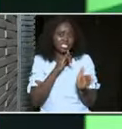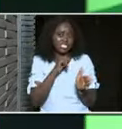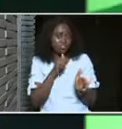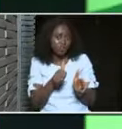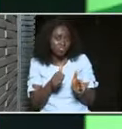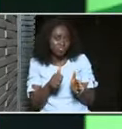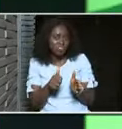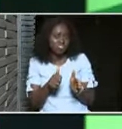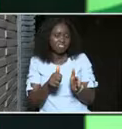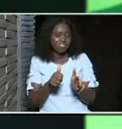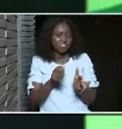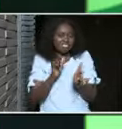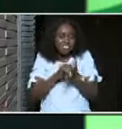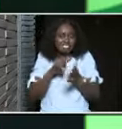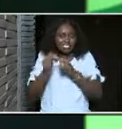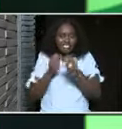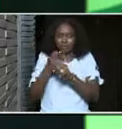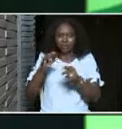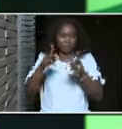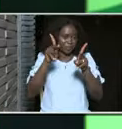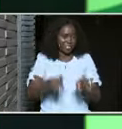he's not exactly that kind of a person. So